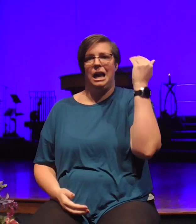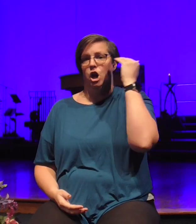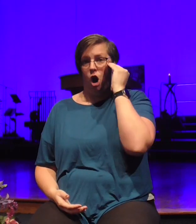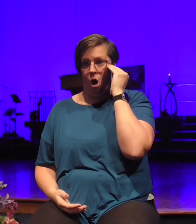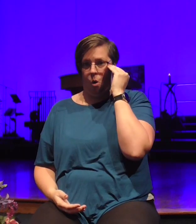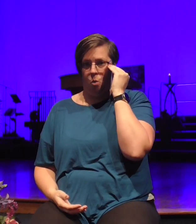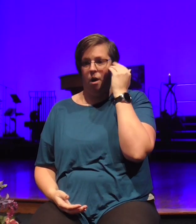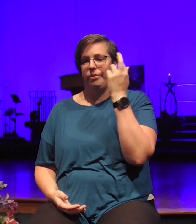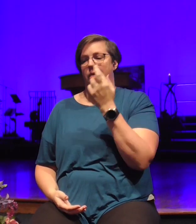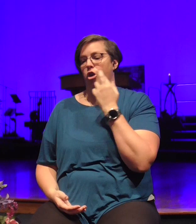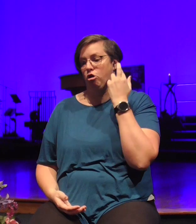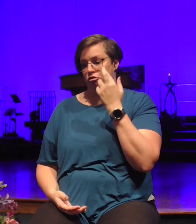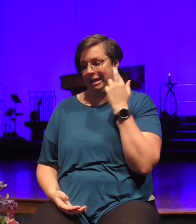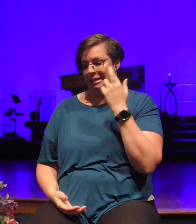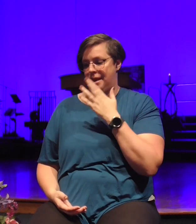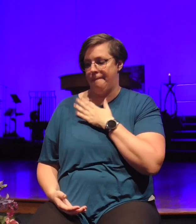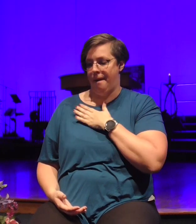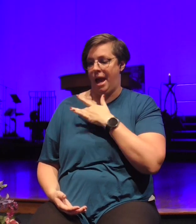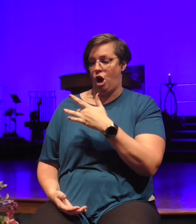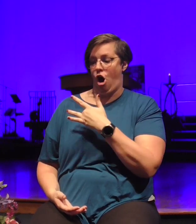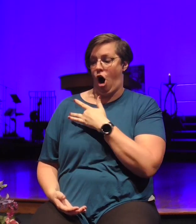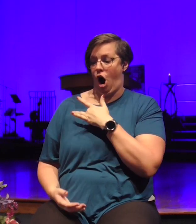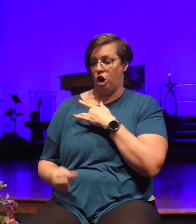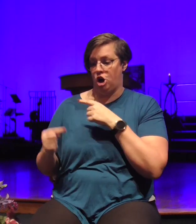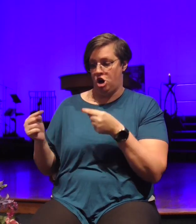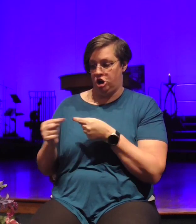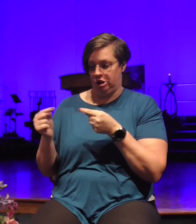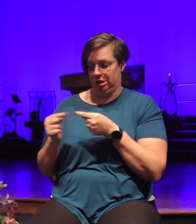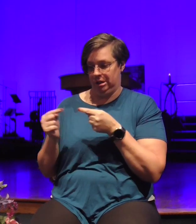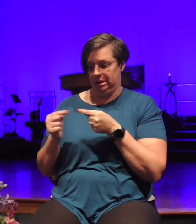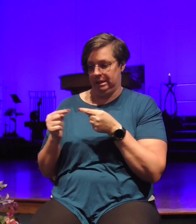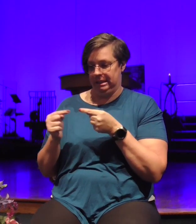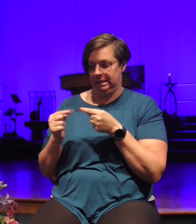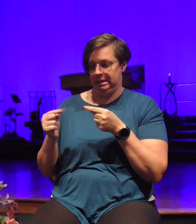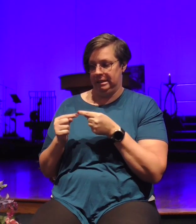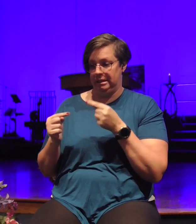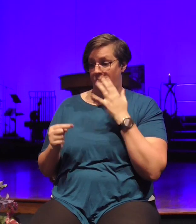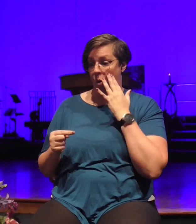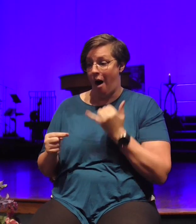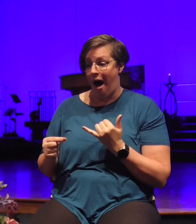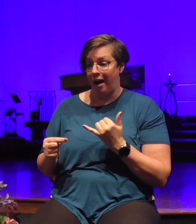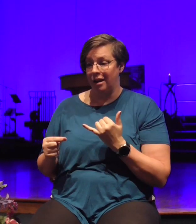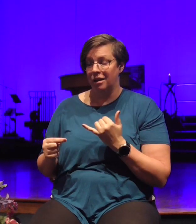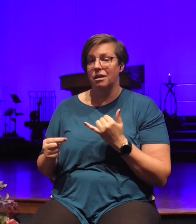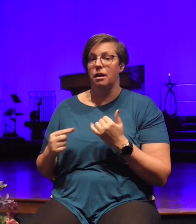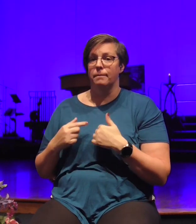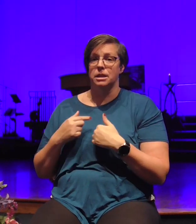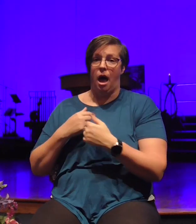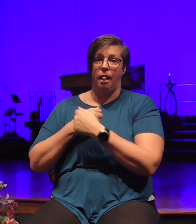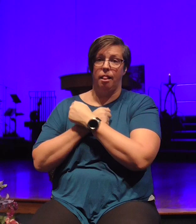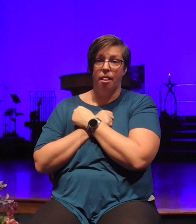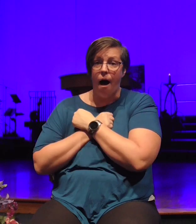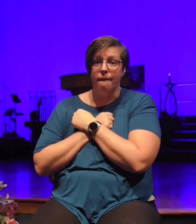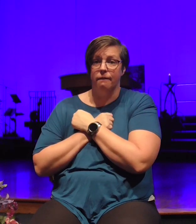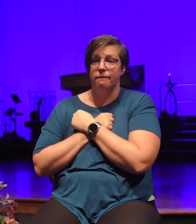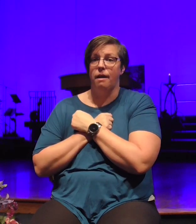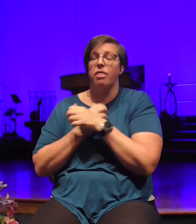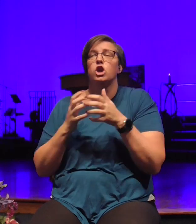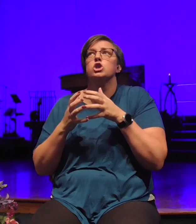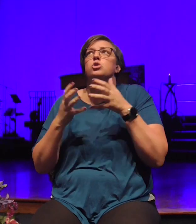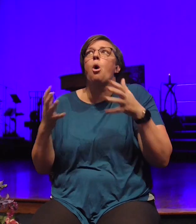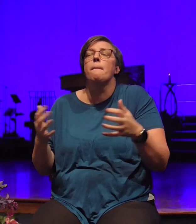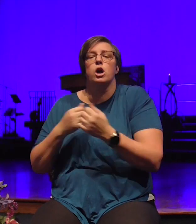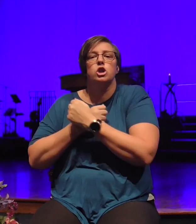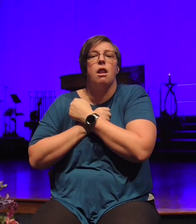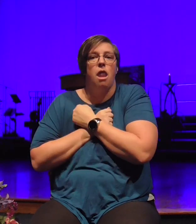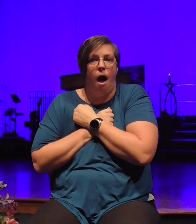reason my heart hurts like that is because I love. Because there's so much love there in my